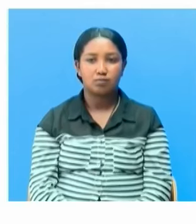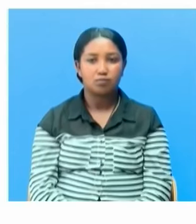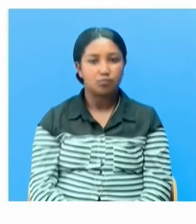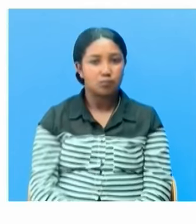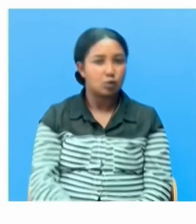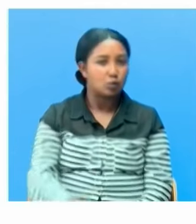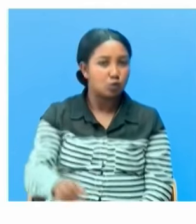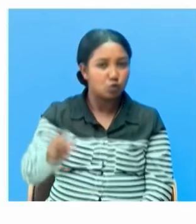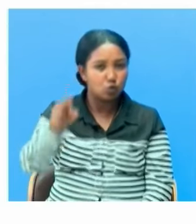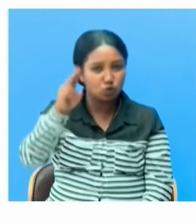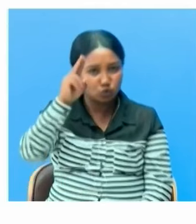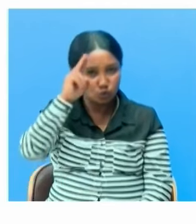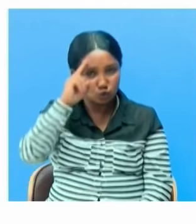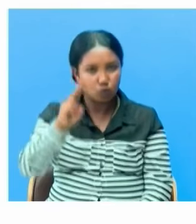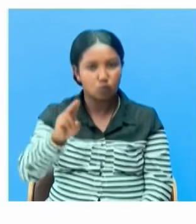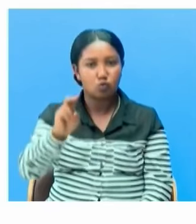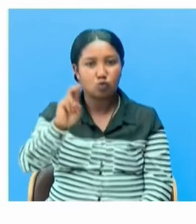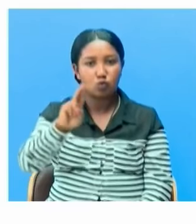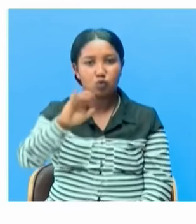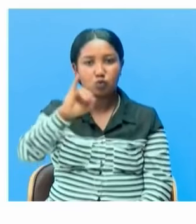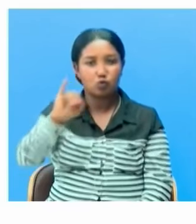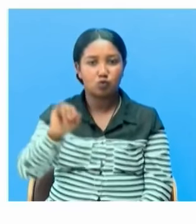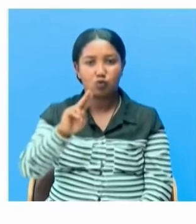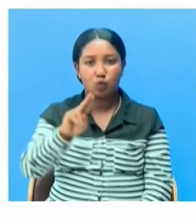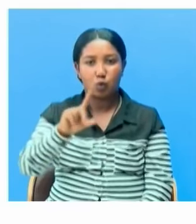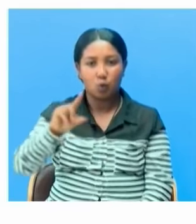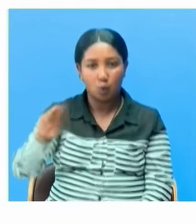Ujulu is also clever.